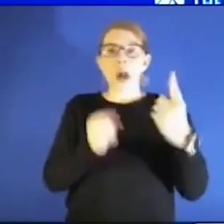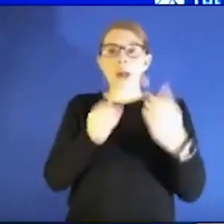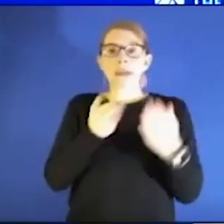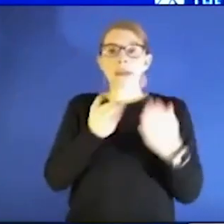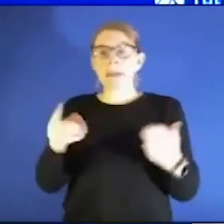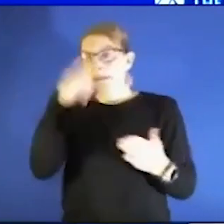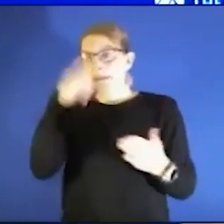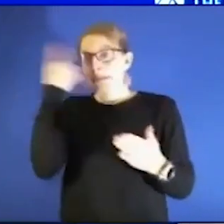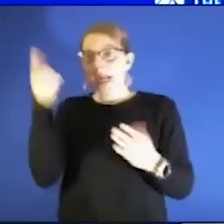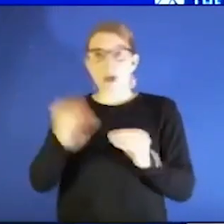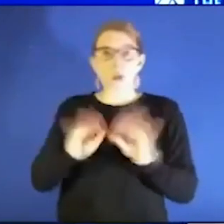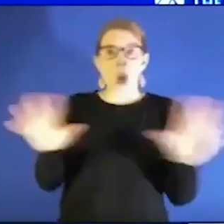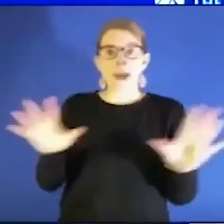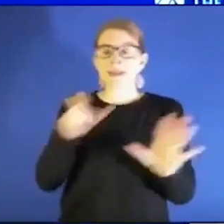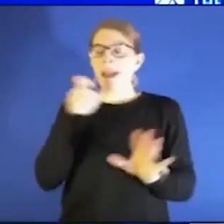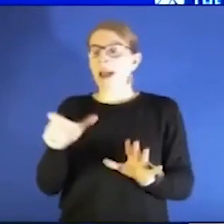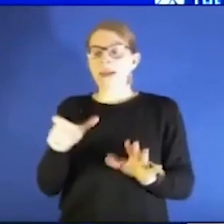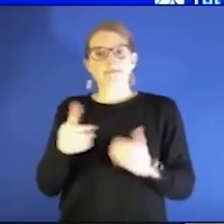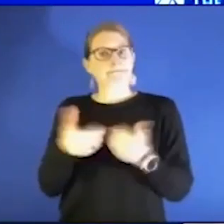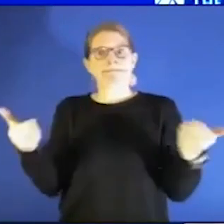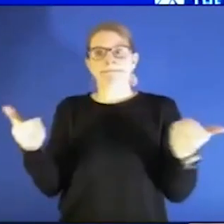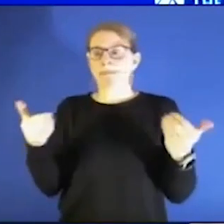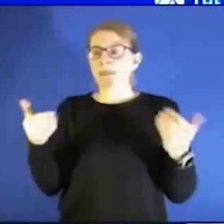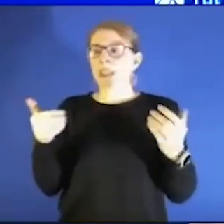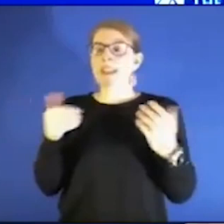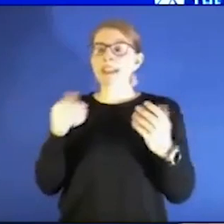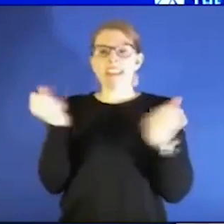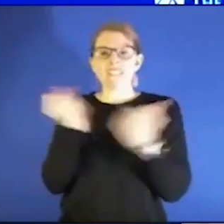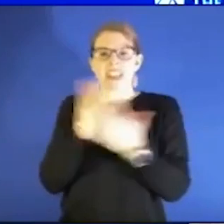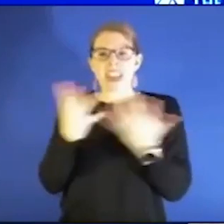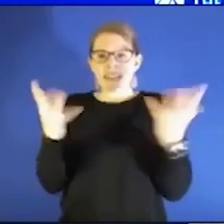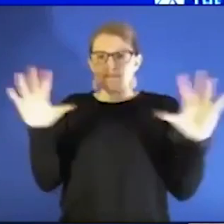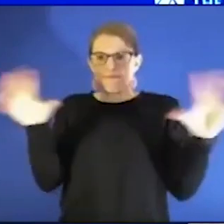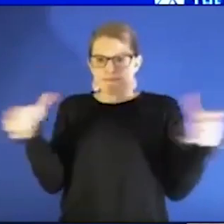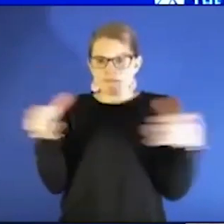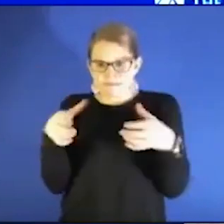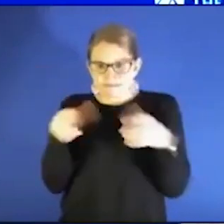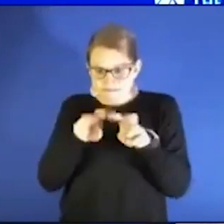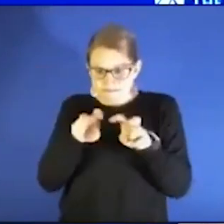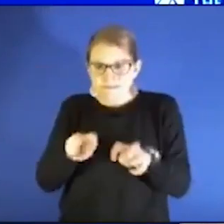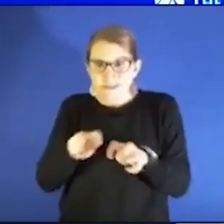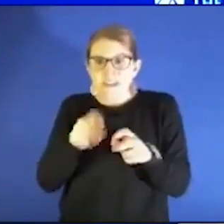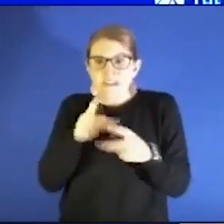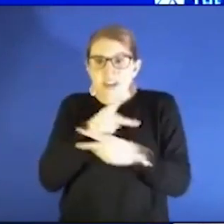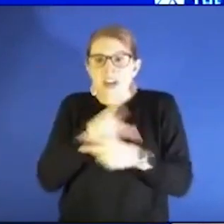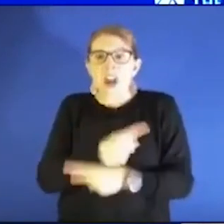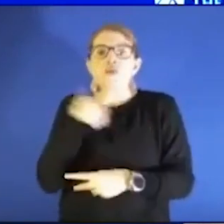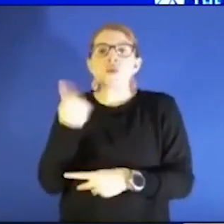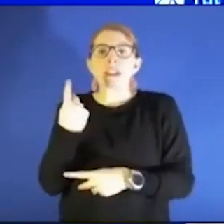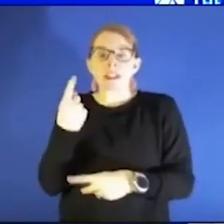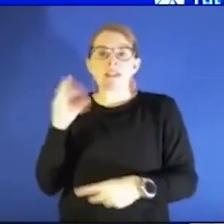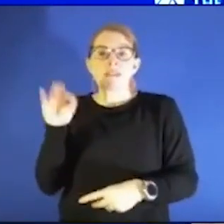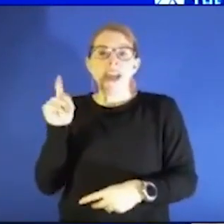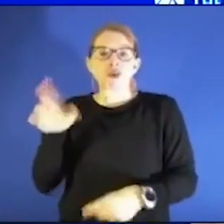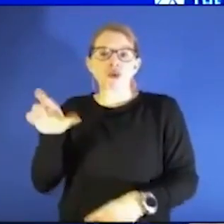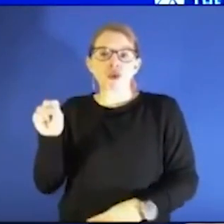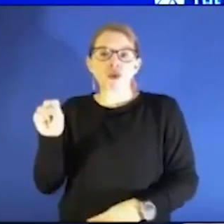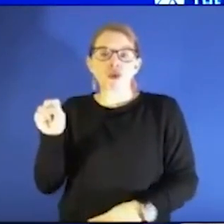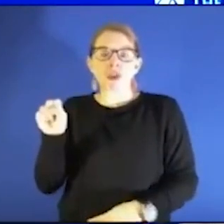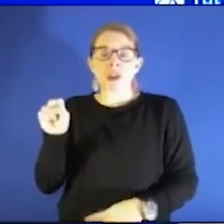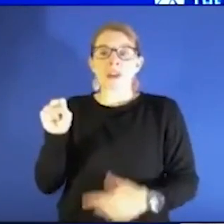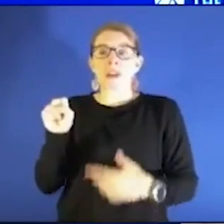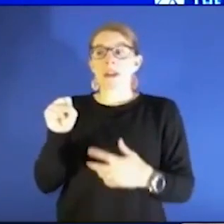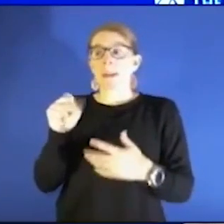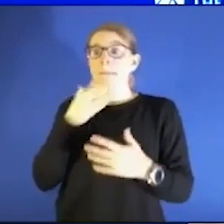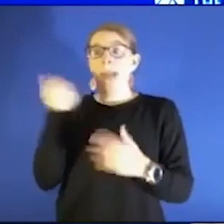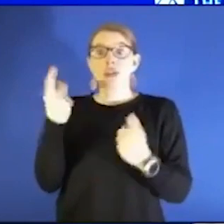taking all those details and kind of assessing those risk factors. Now, certainly the best thing that you're going to be doing to protect yourself is,